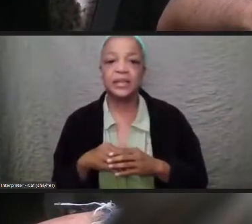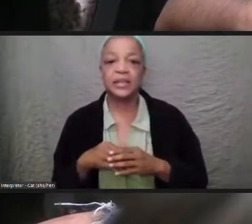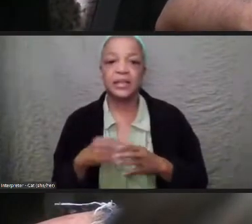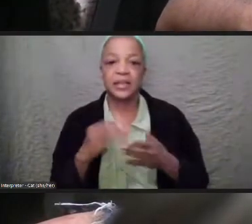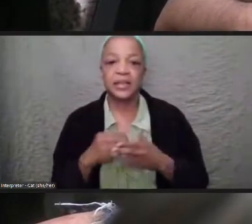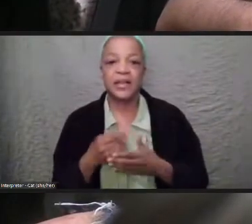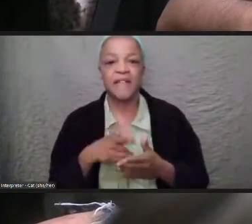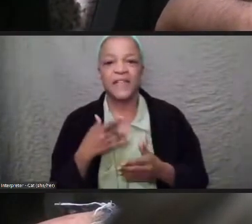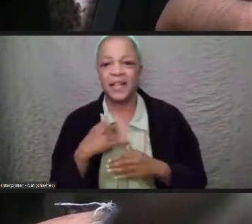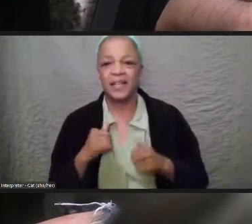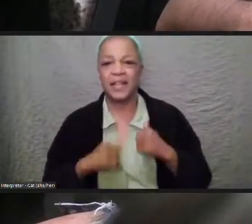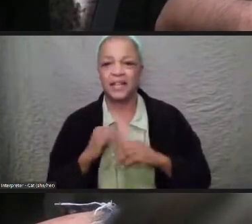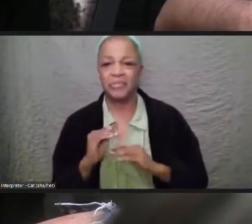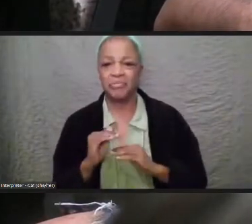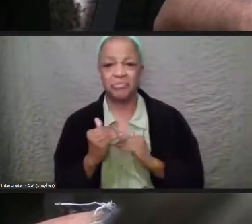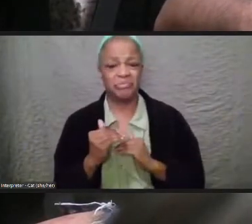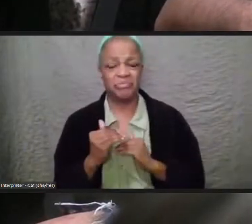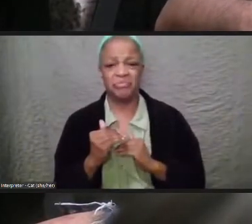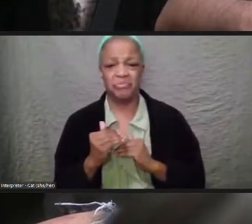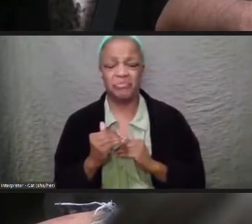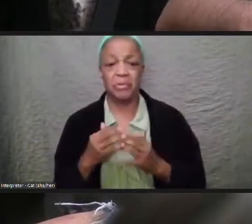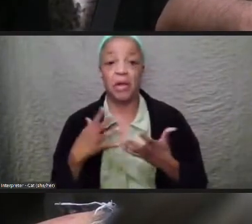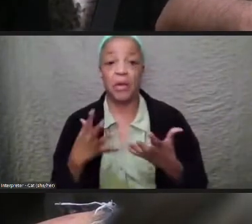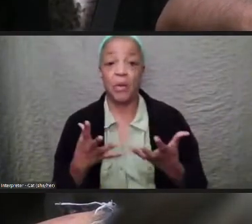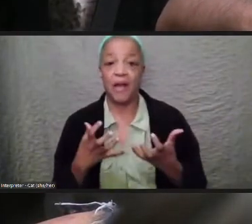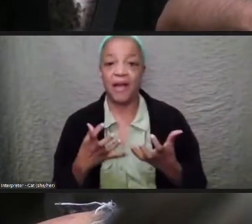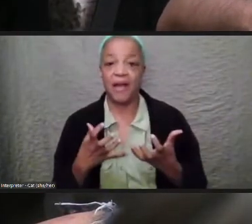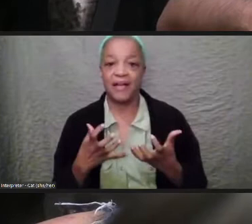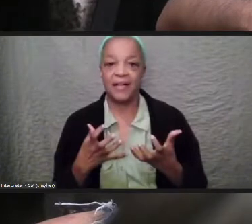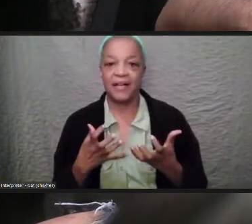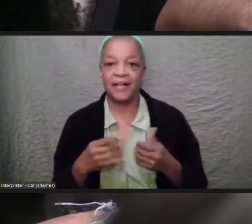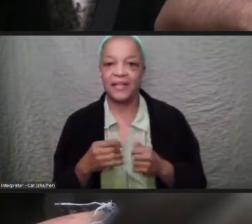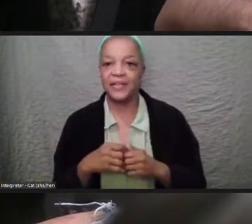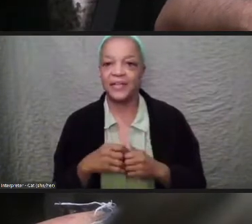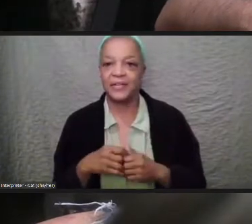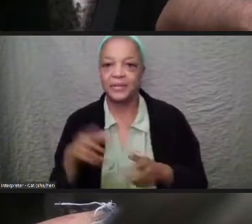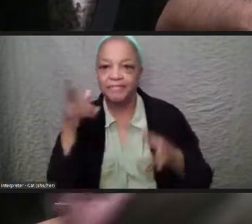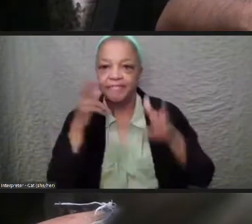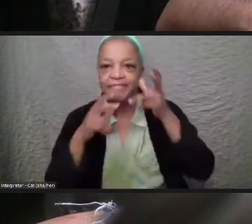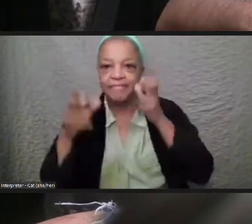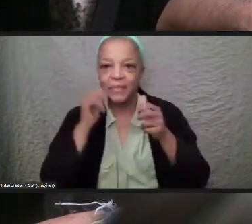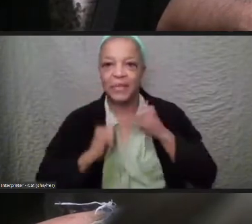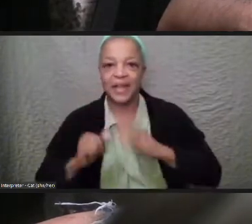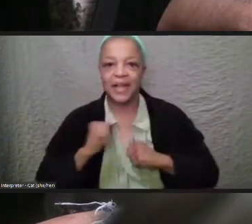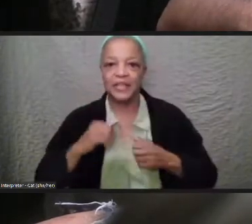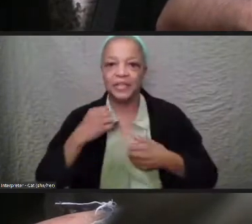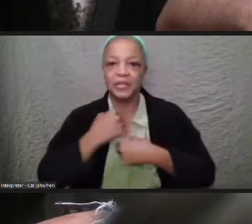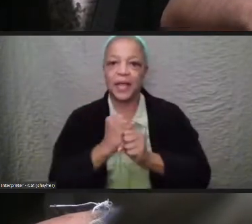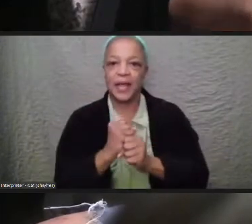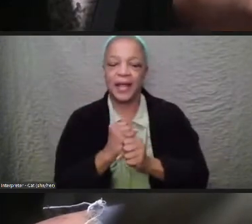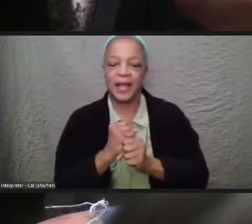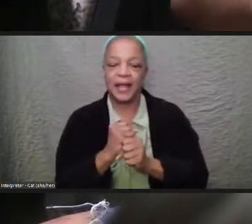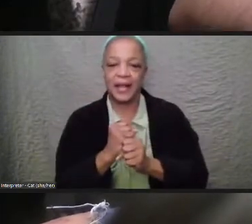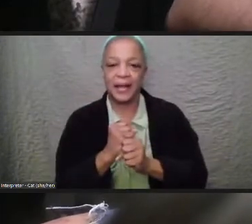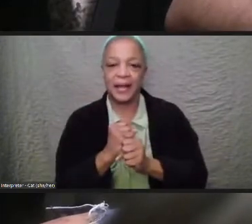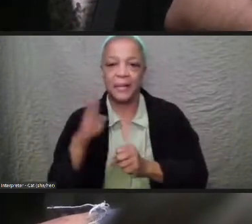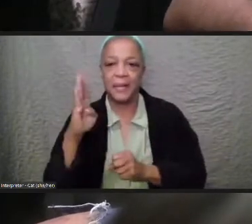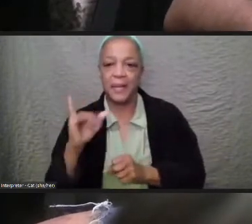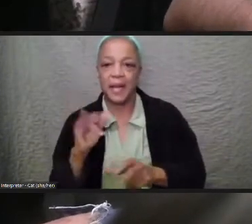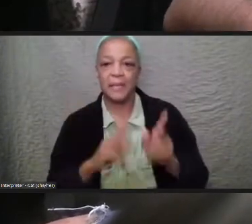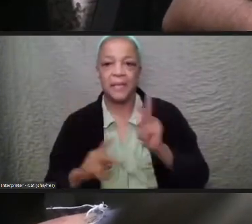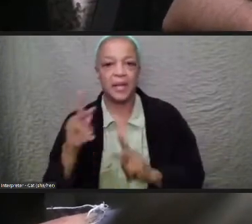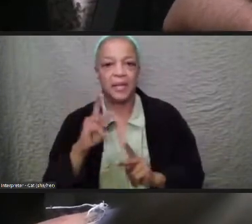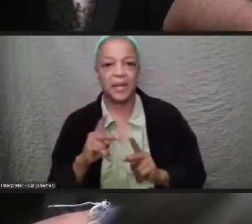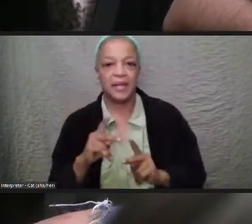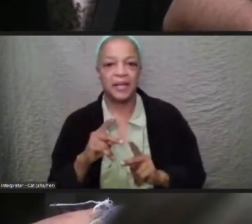way. I want to be taking things in that I know are created by people who don't think in